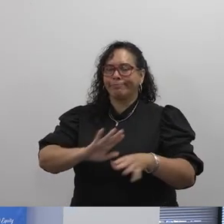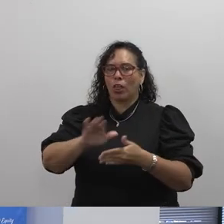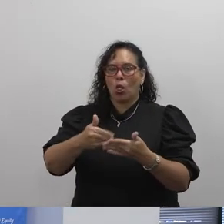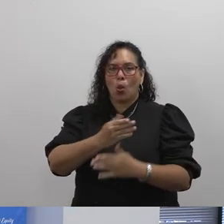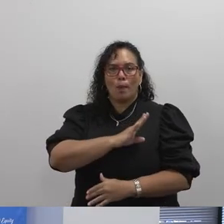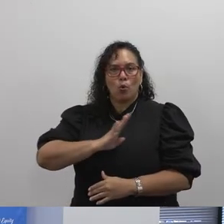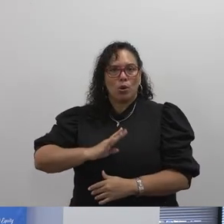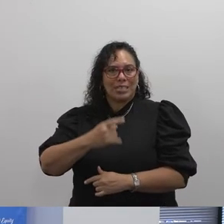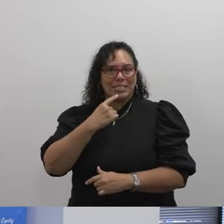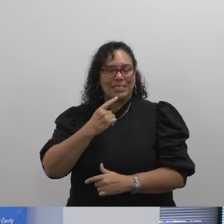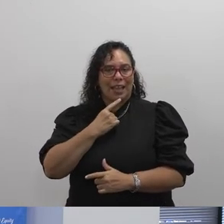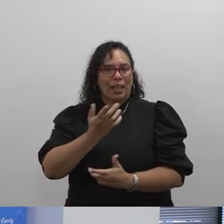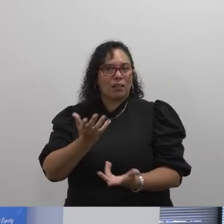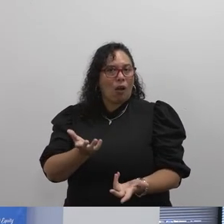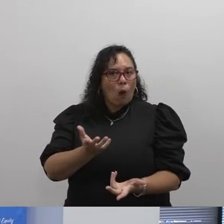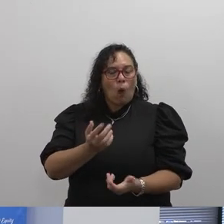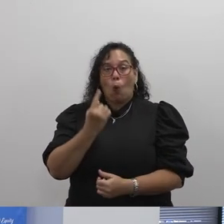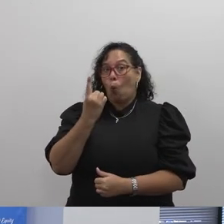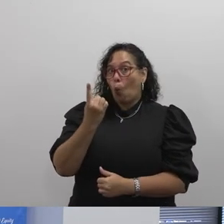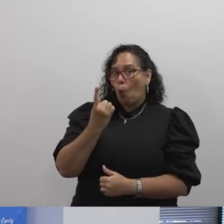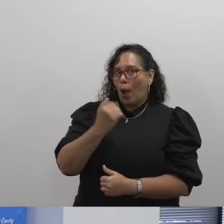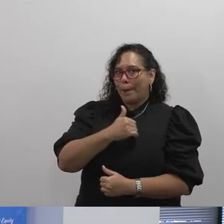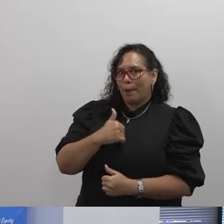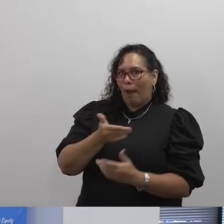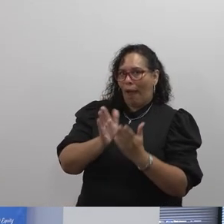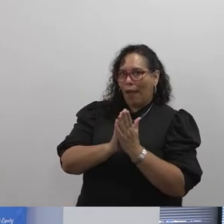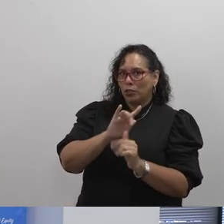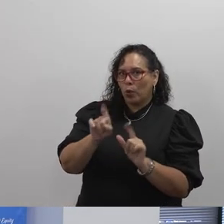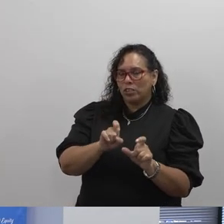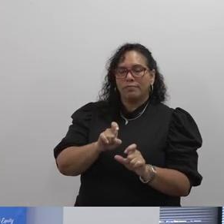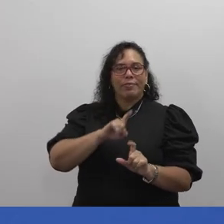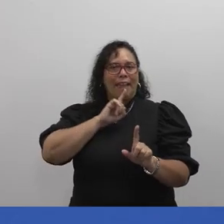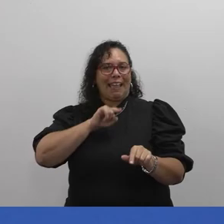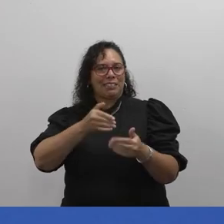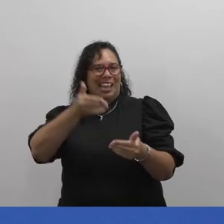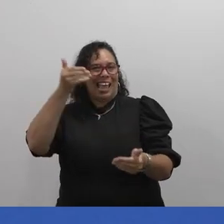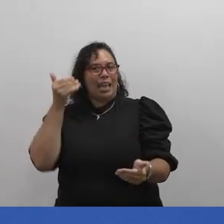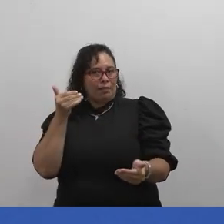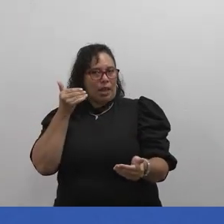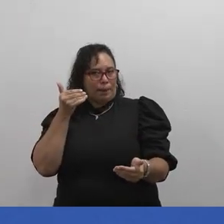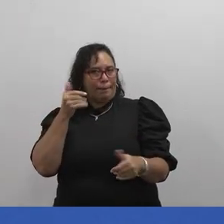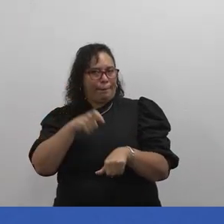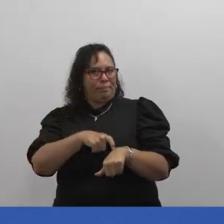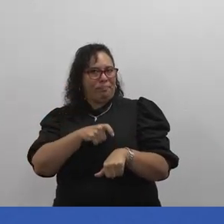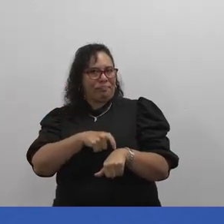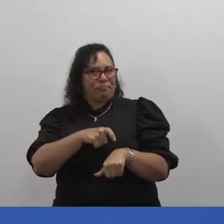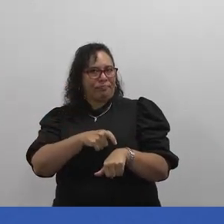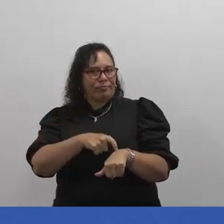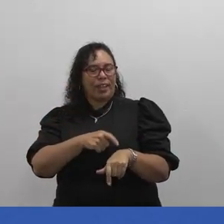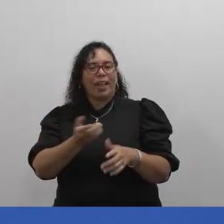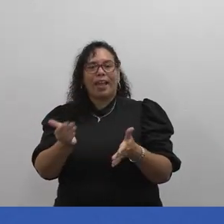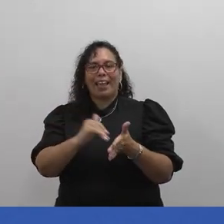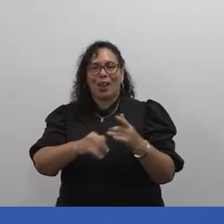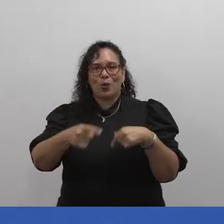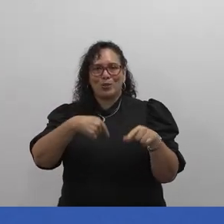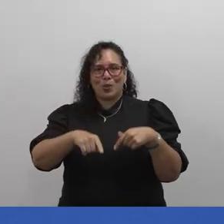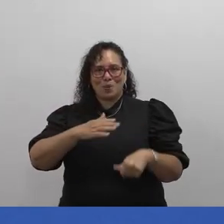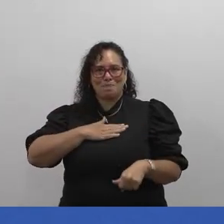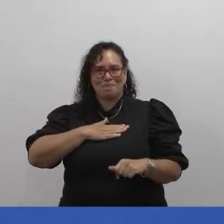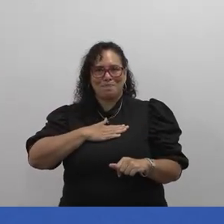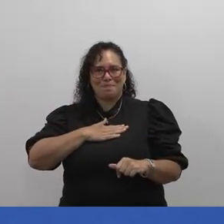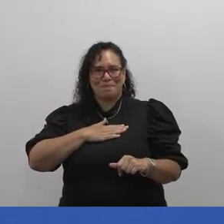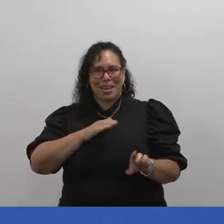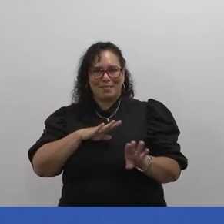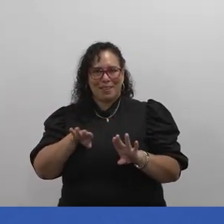board, saying, a board member asked this question, here's an answer ahead of time. Again, it goes back into my behavior needing